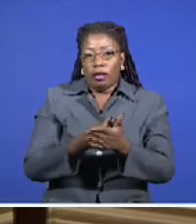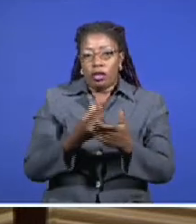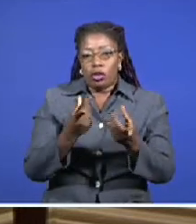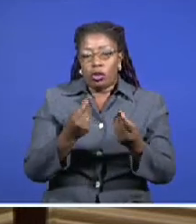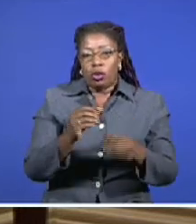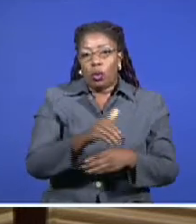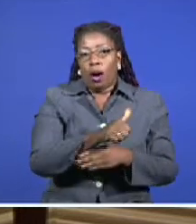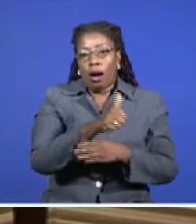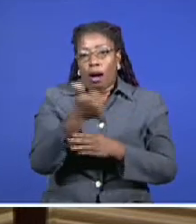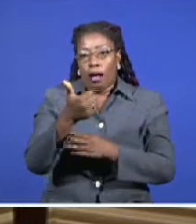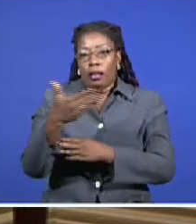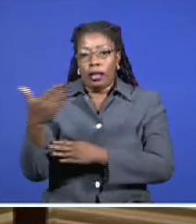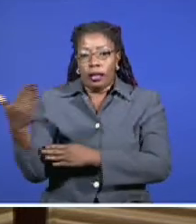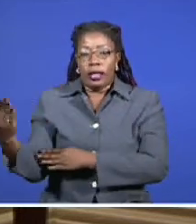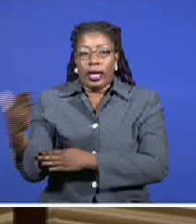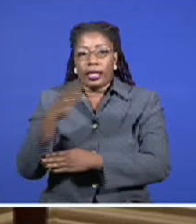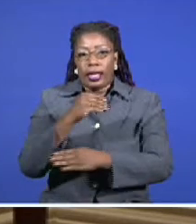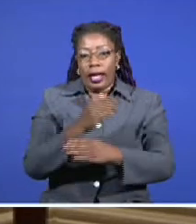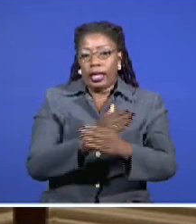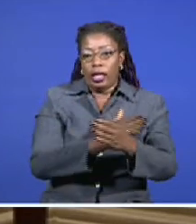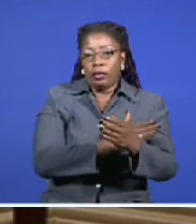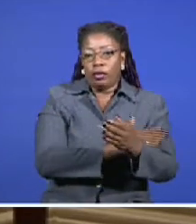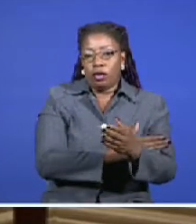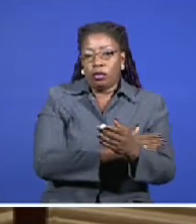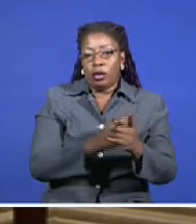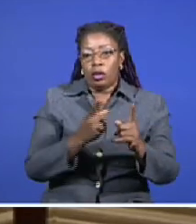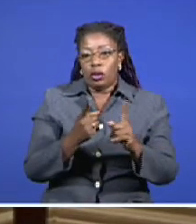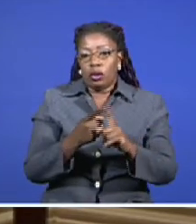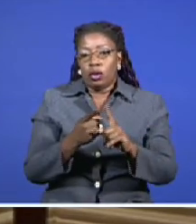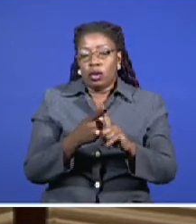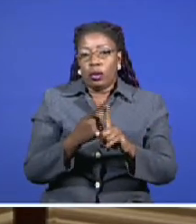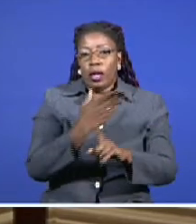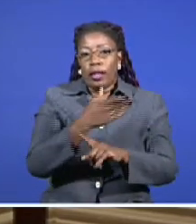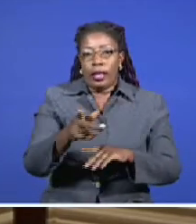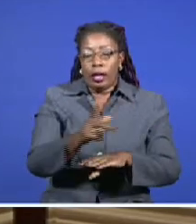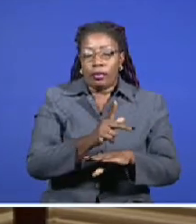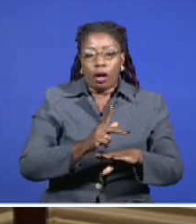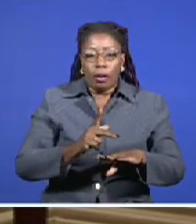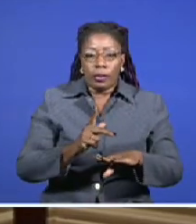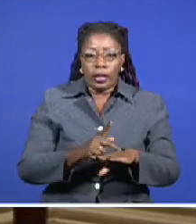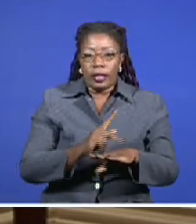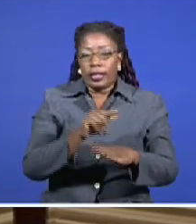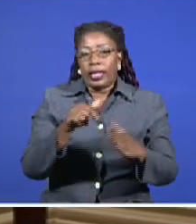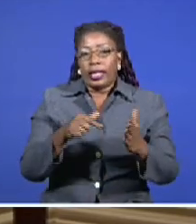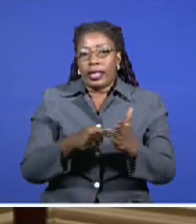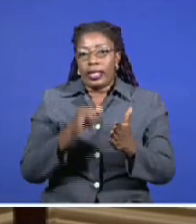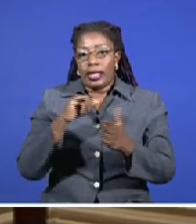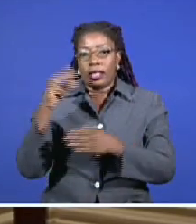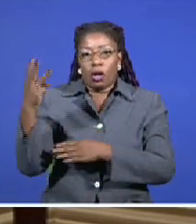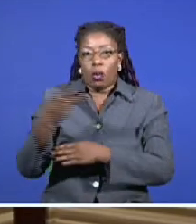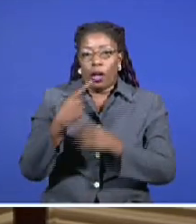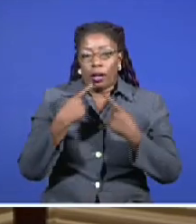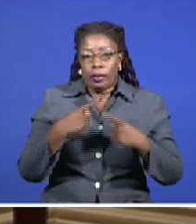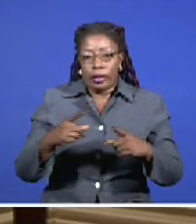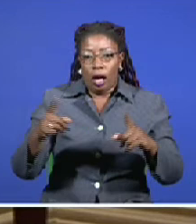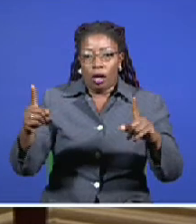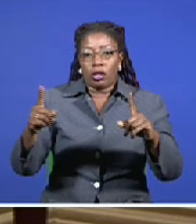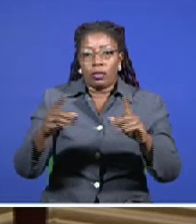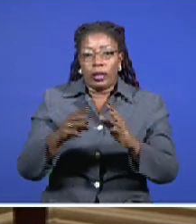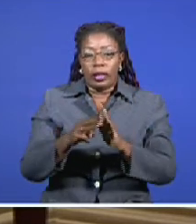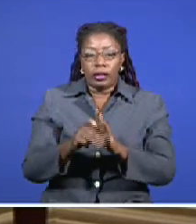other things and other improvements to their respective properties. This is a welcome announcement,